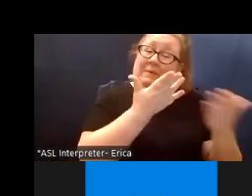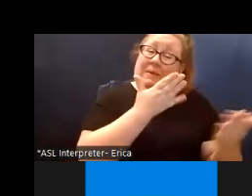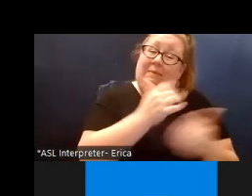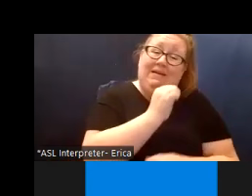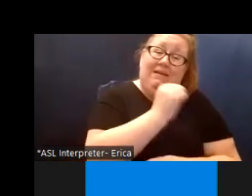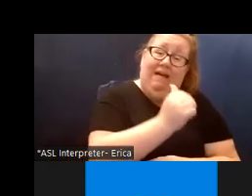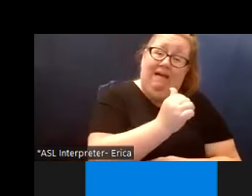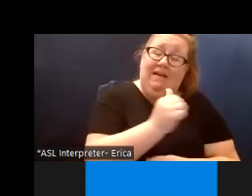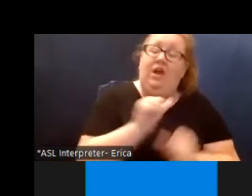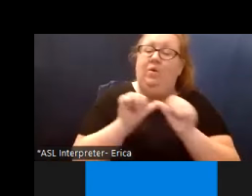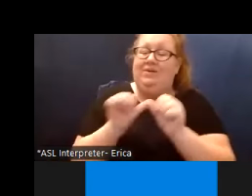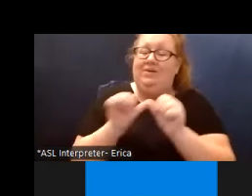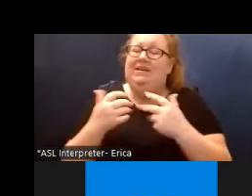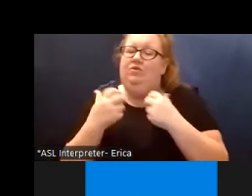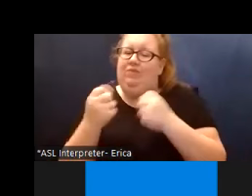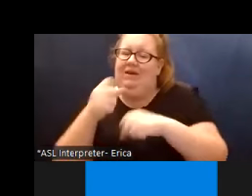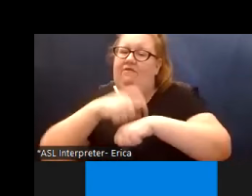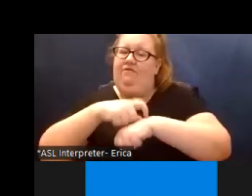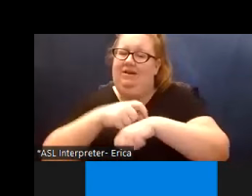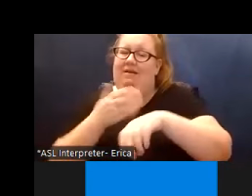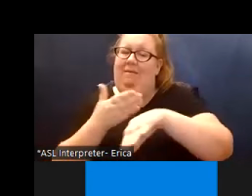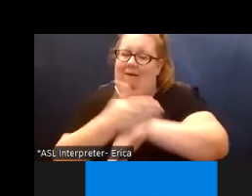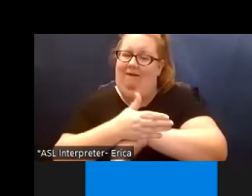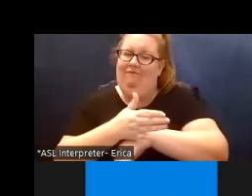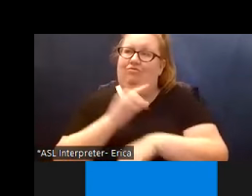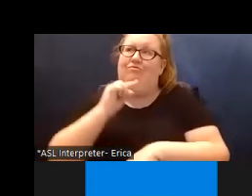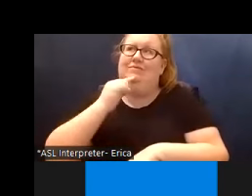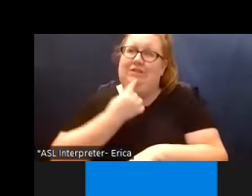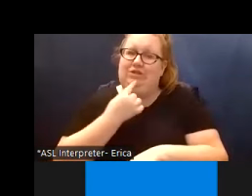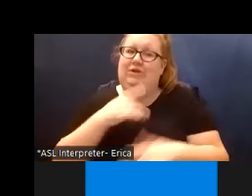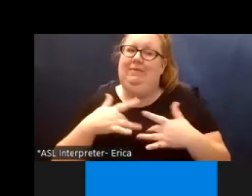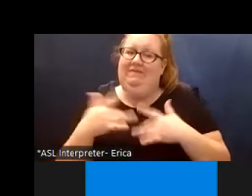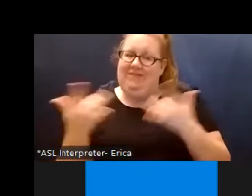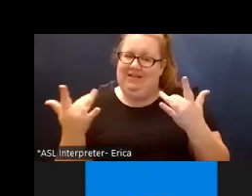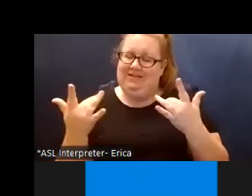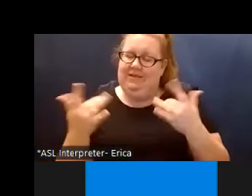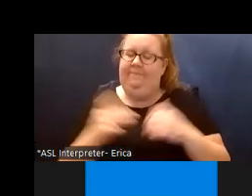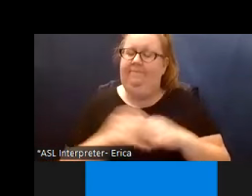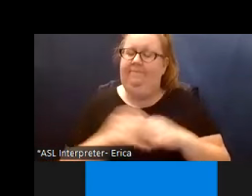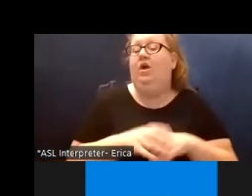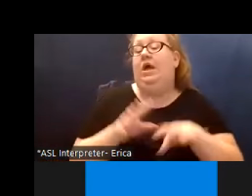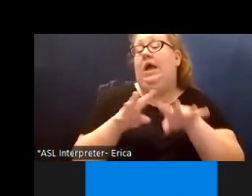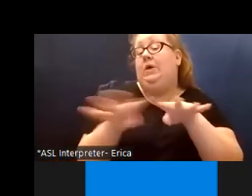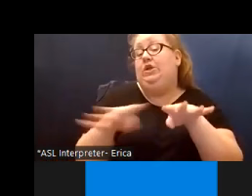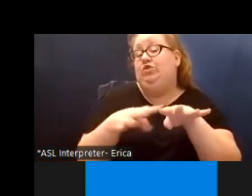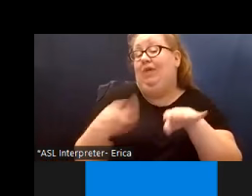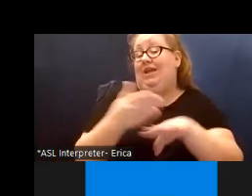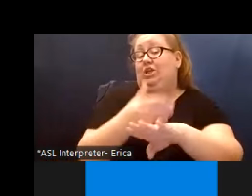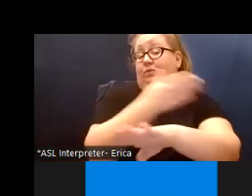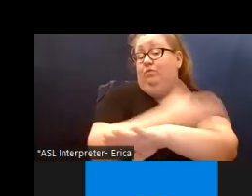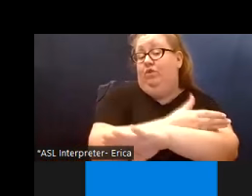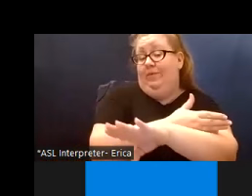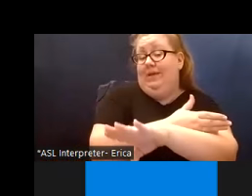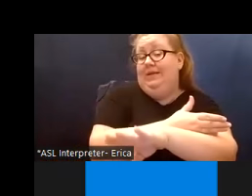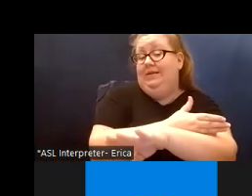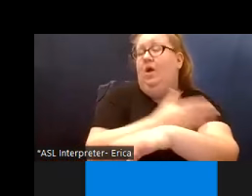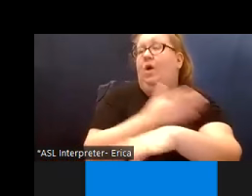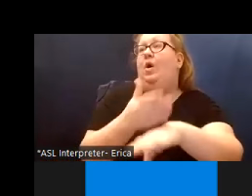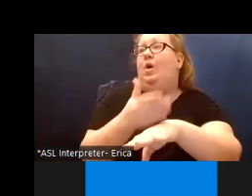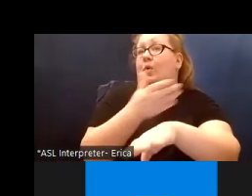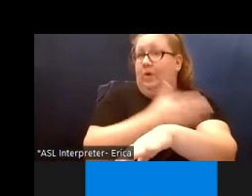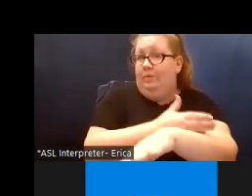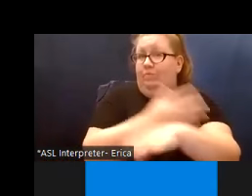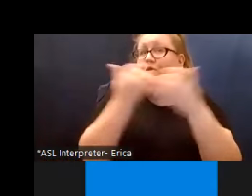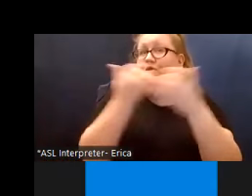recovery time from extreme events. Within drainage improvements, we're looking at improving the